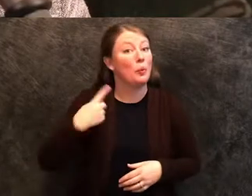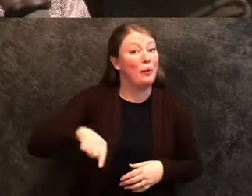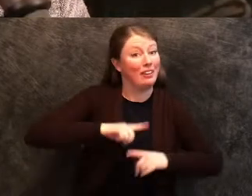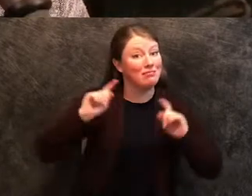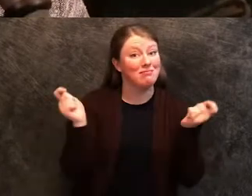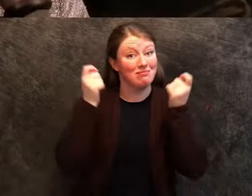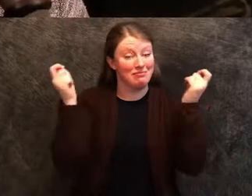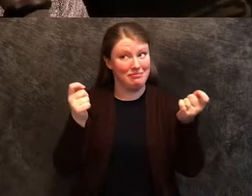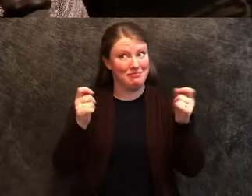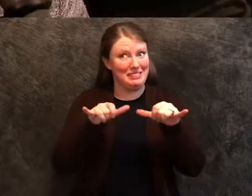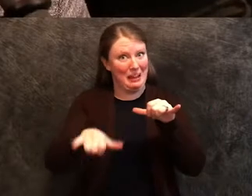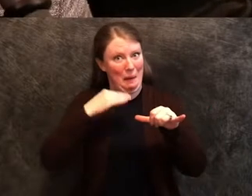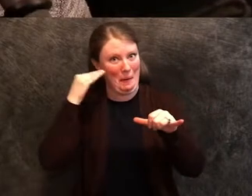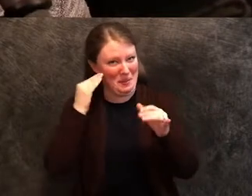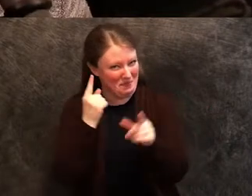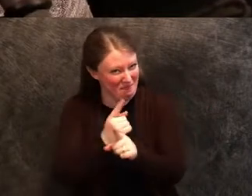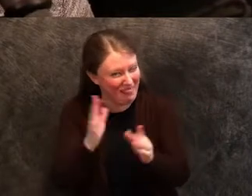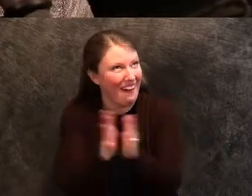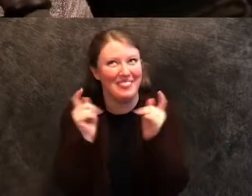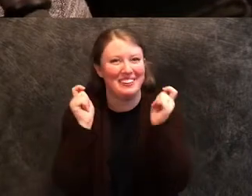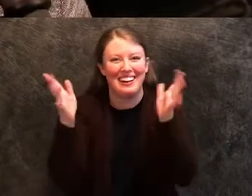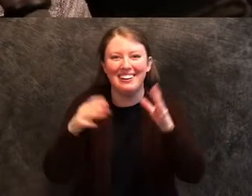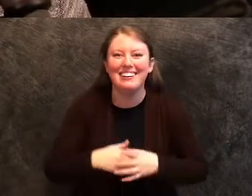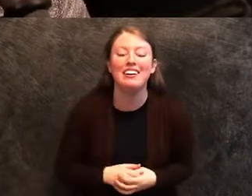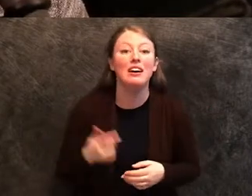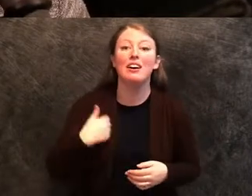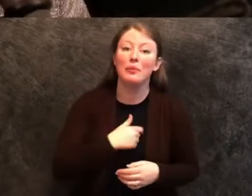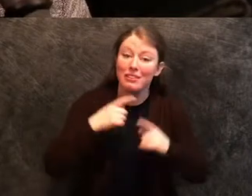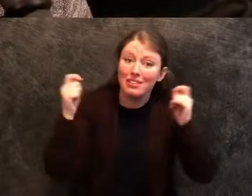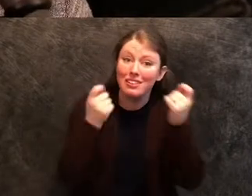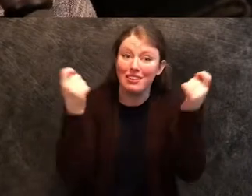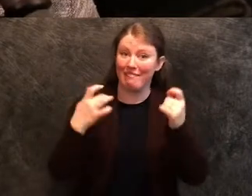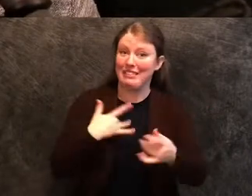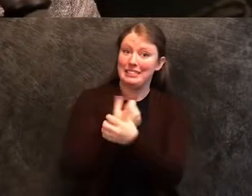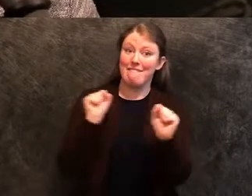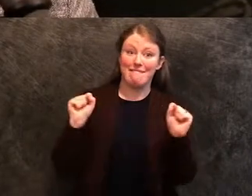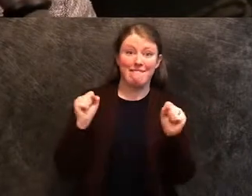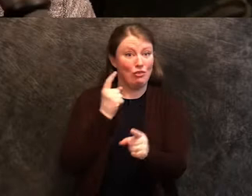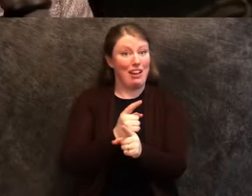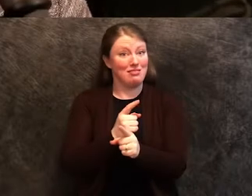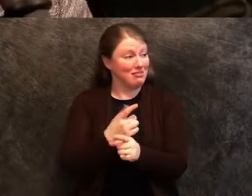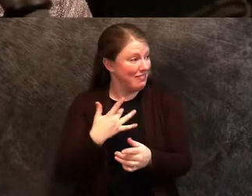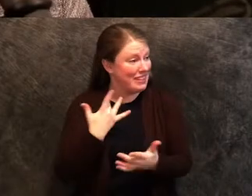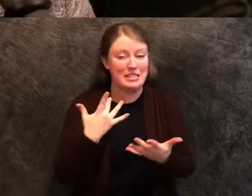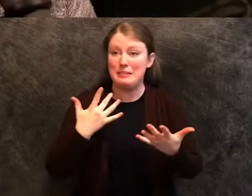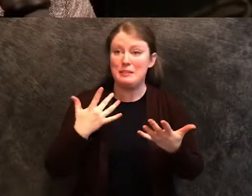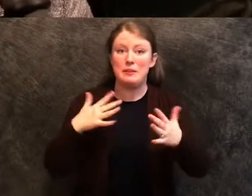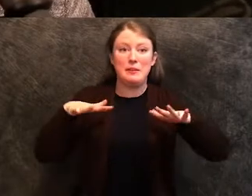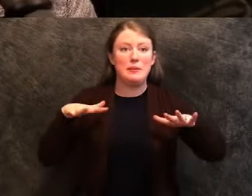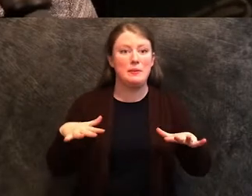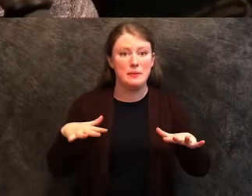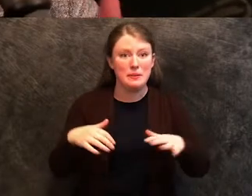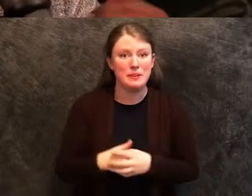being home. Hallelujah. But we're celebrating being safe, right? And so I know for some of